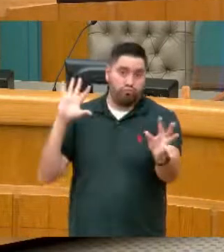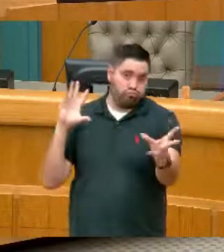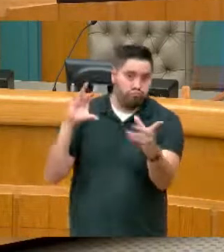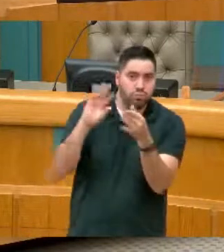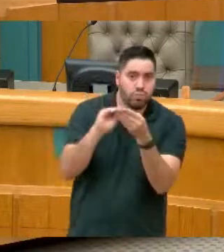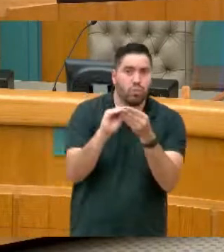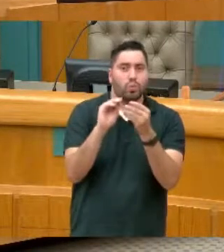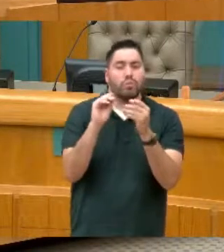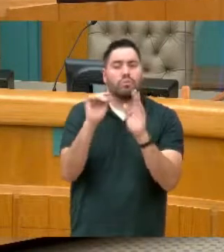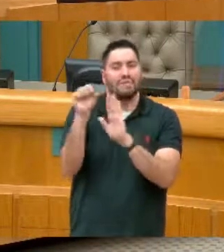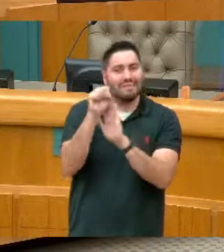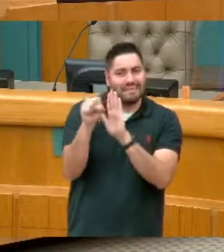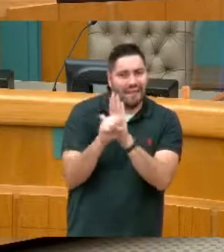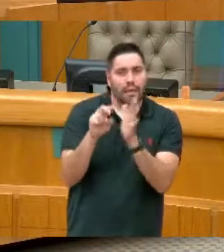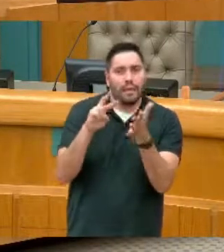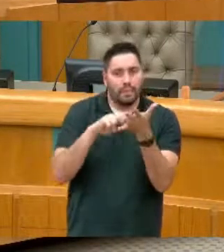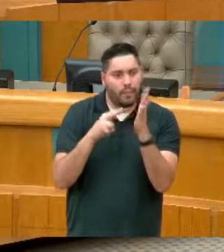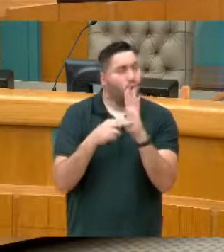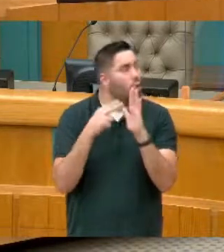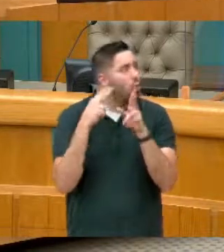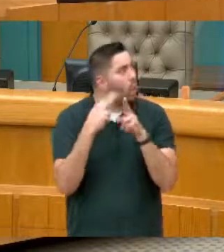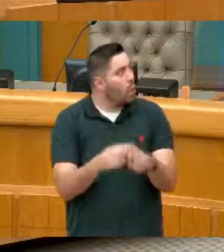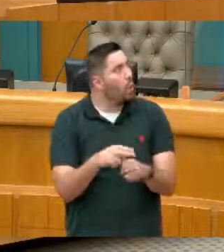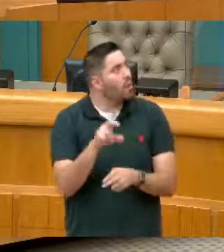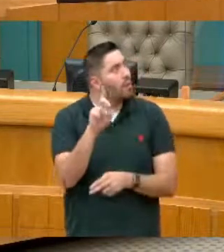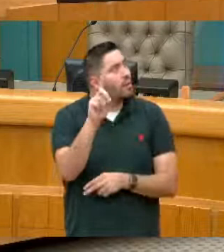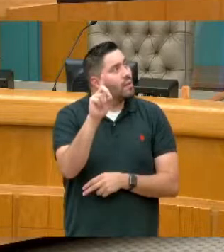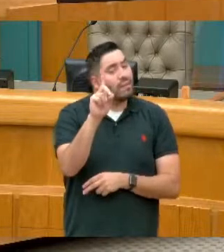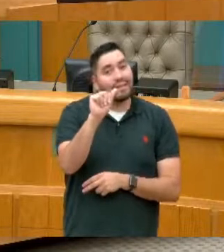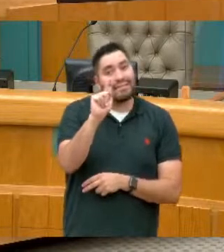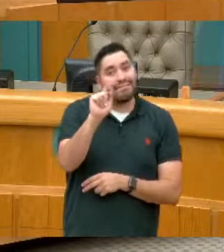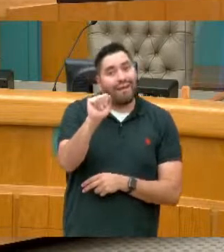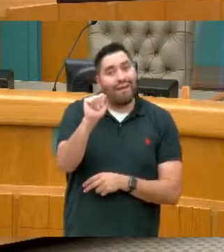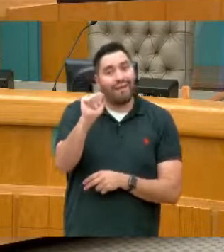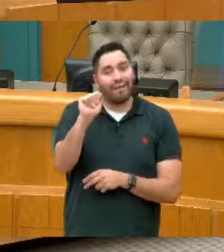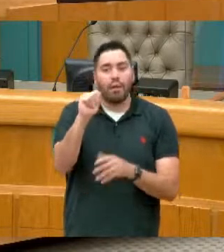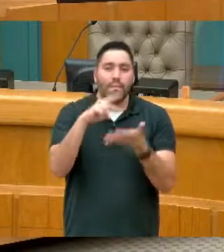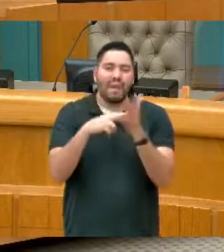23. And then the daily count is in the blue.